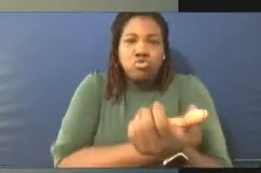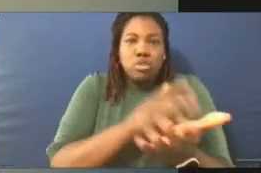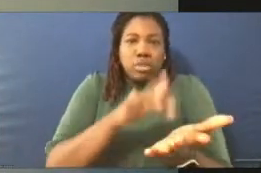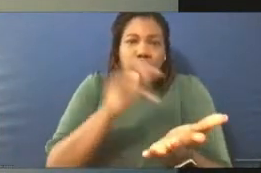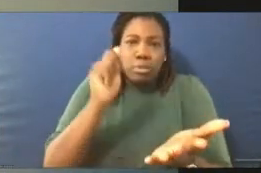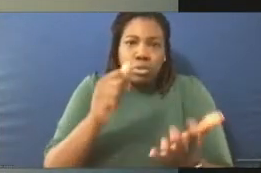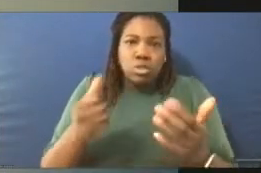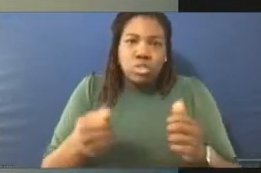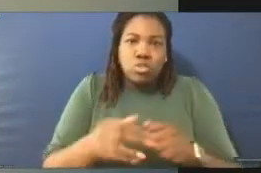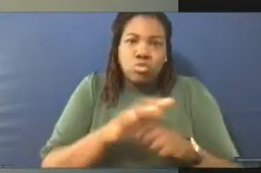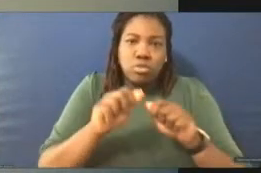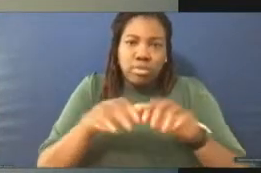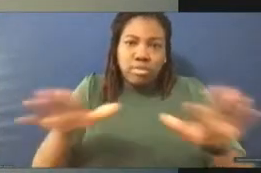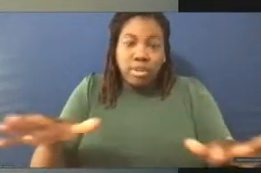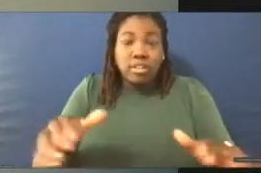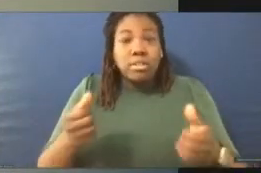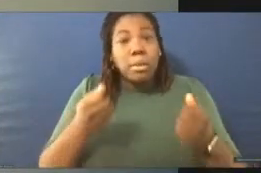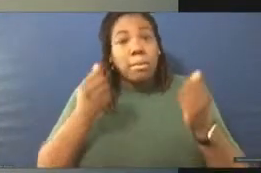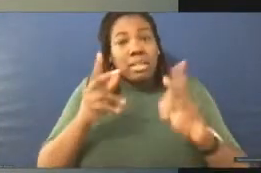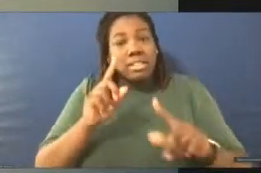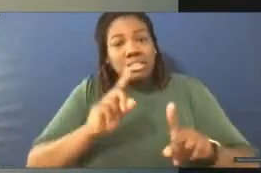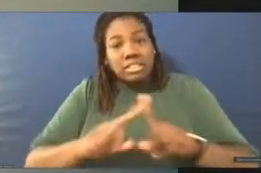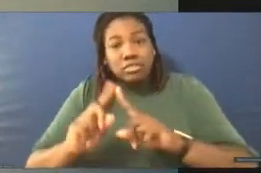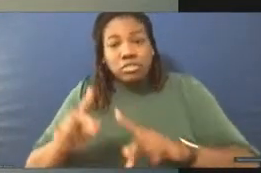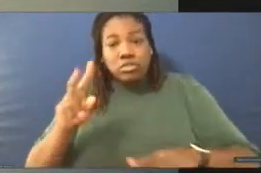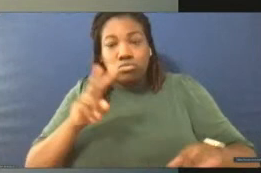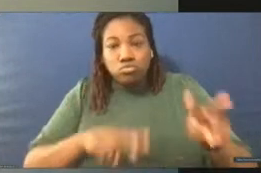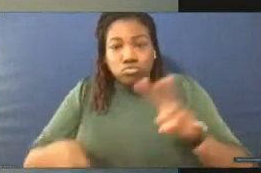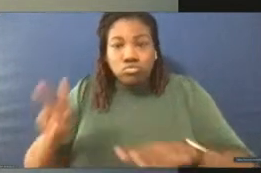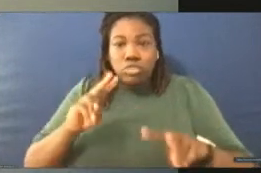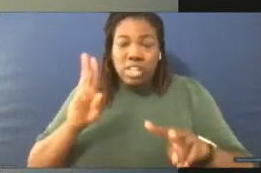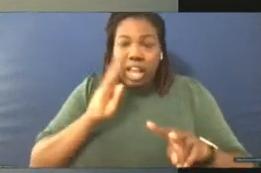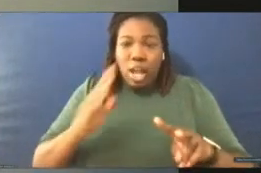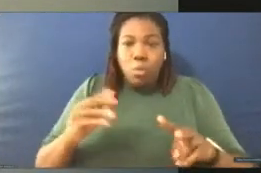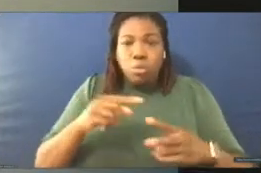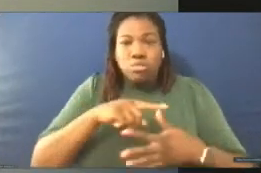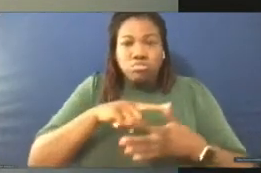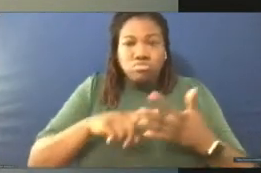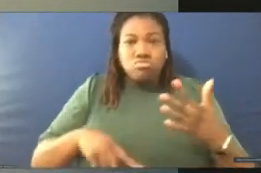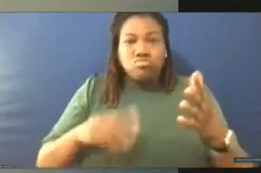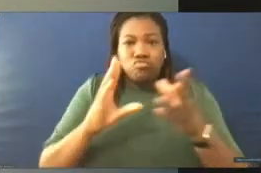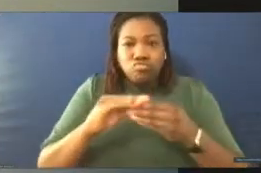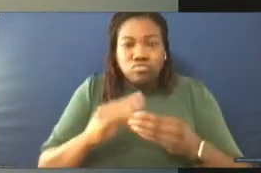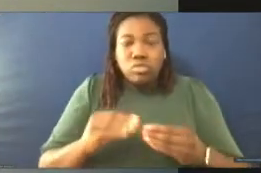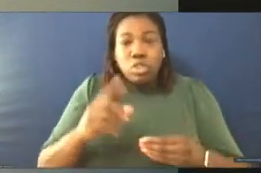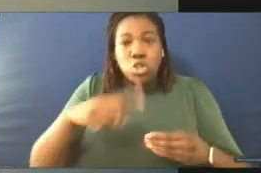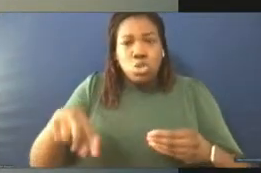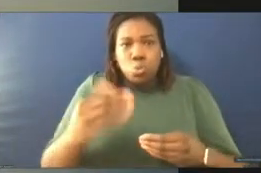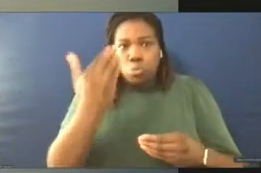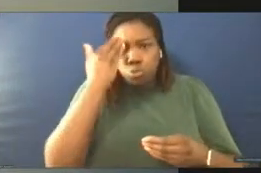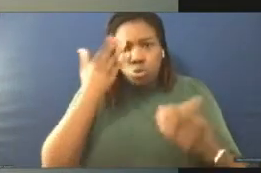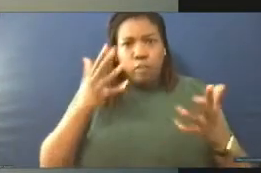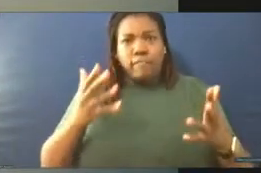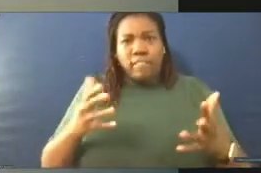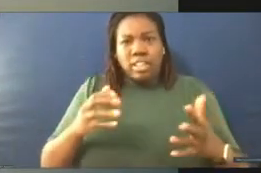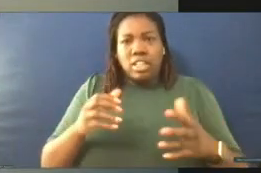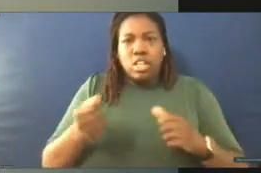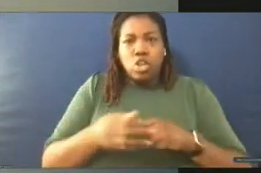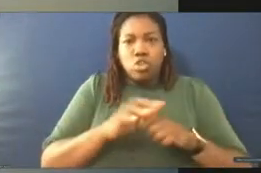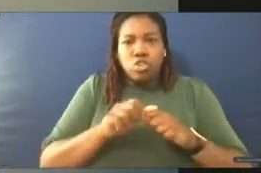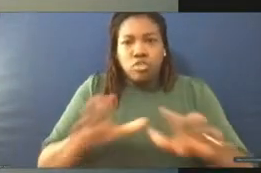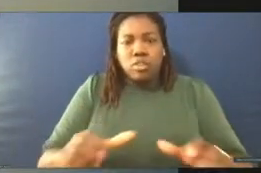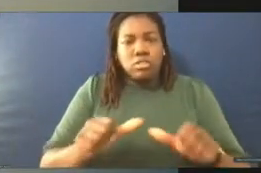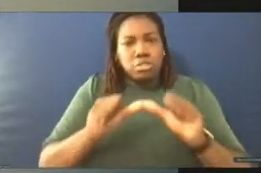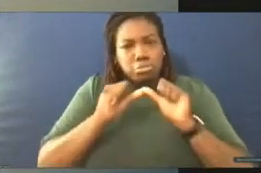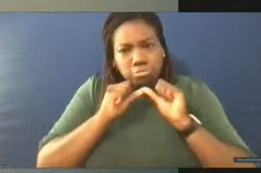So a couple observations that I will just kind of lay out before you. As you are all aware, COVID-19 exacerbated disparities that were